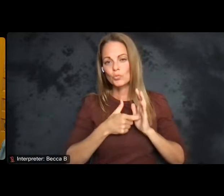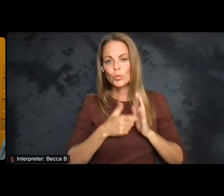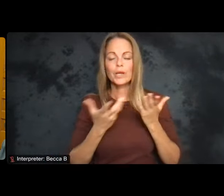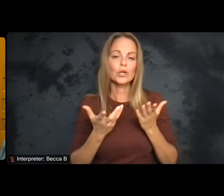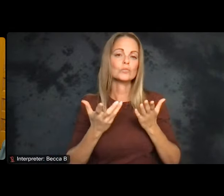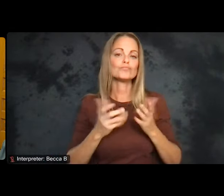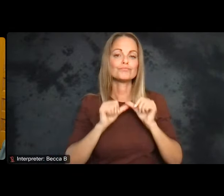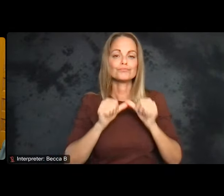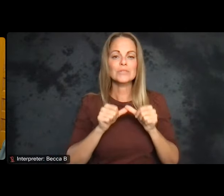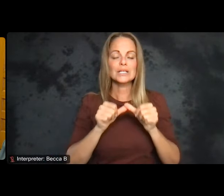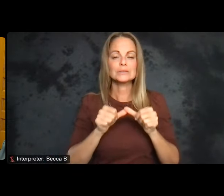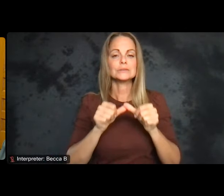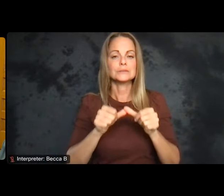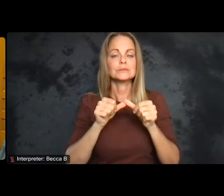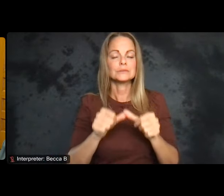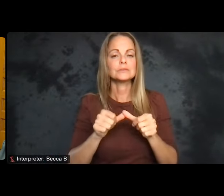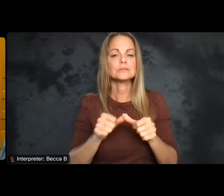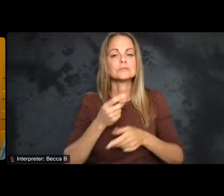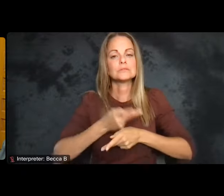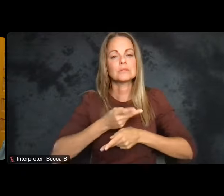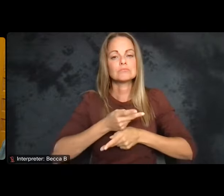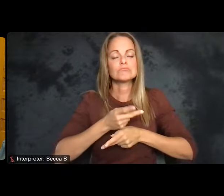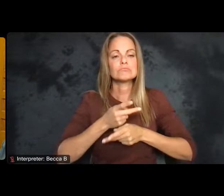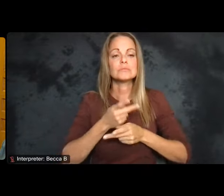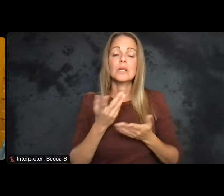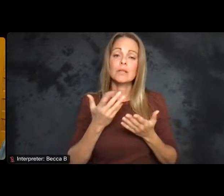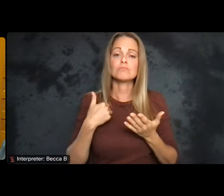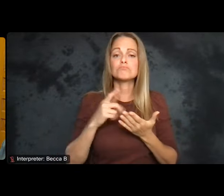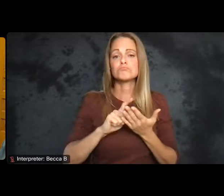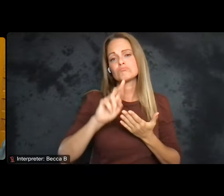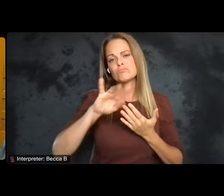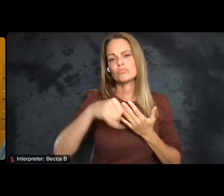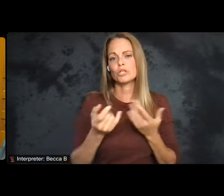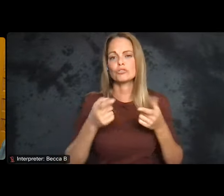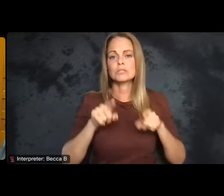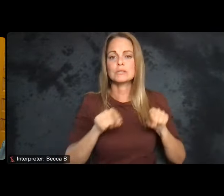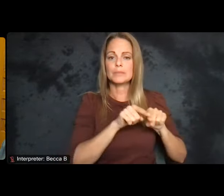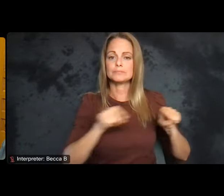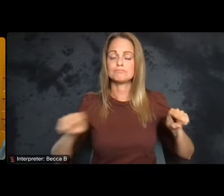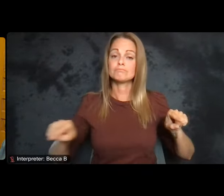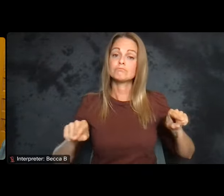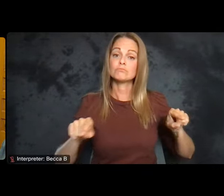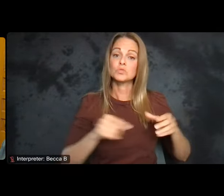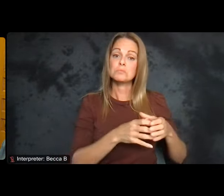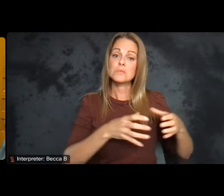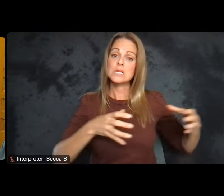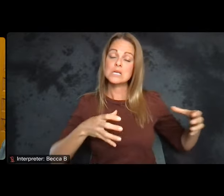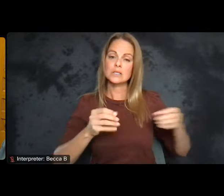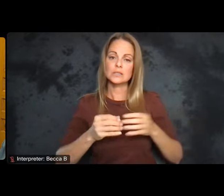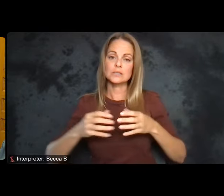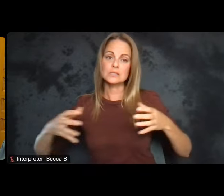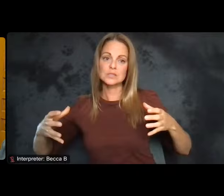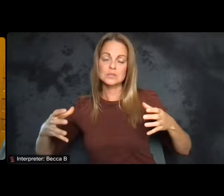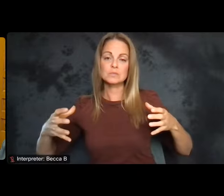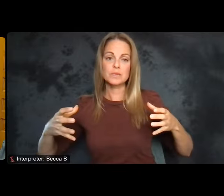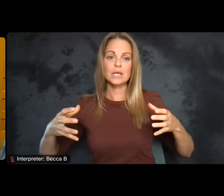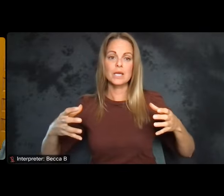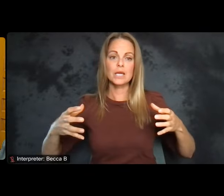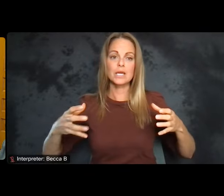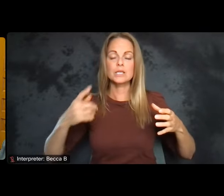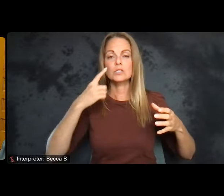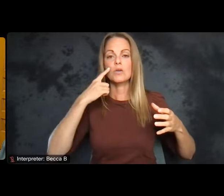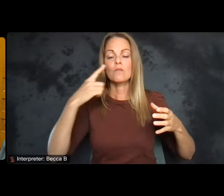and maintenance, as well as there are certain projects that are being done there to both expand on and enable greater capacity to do interments in